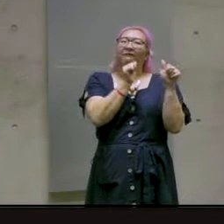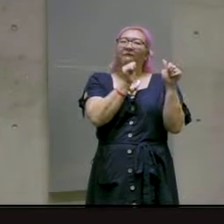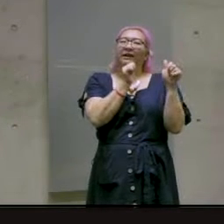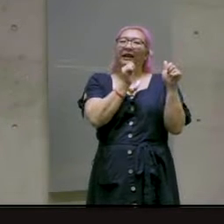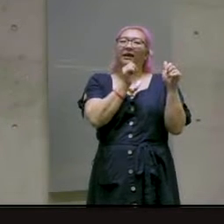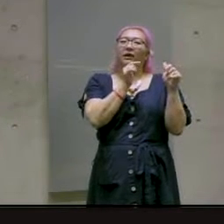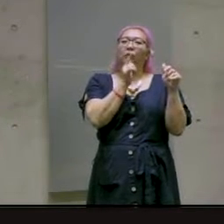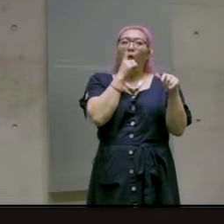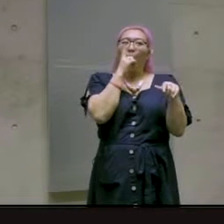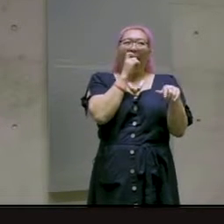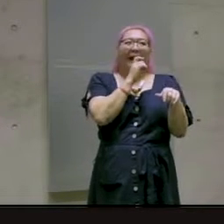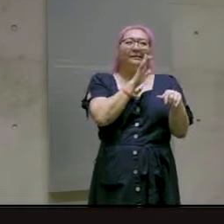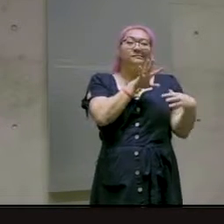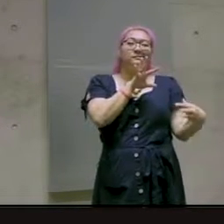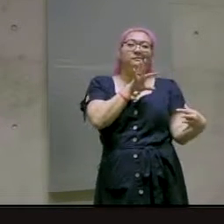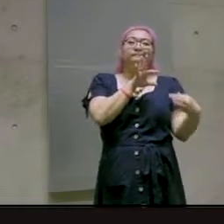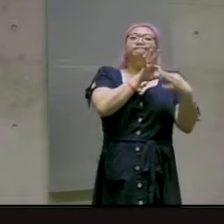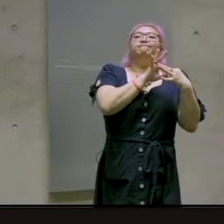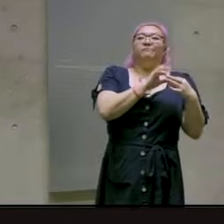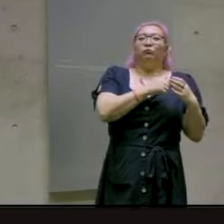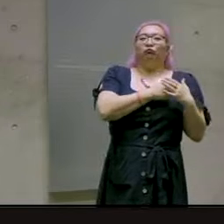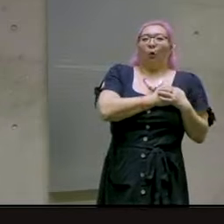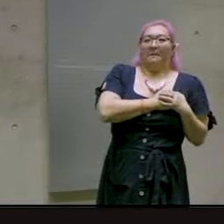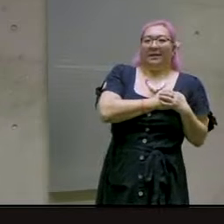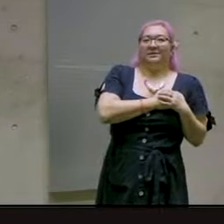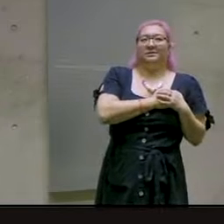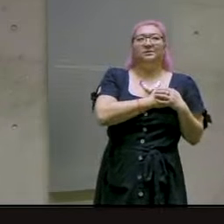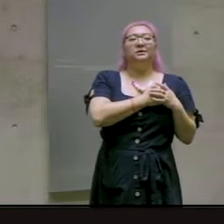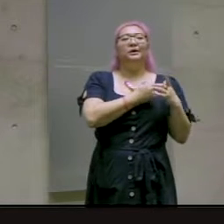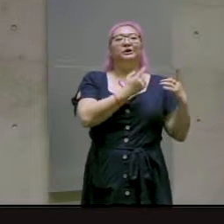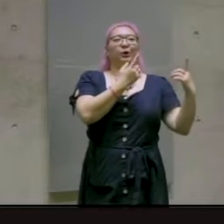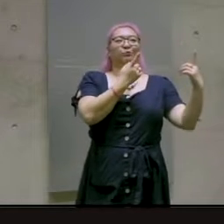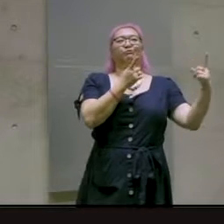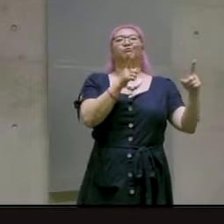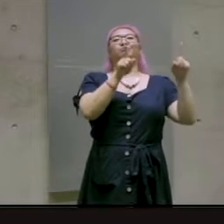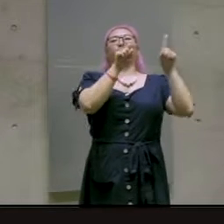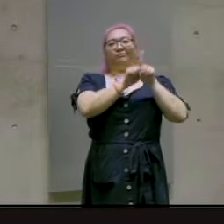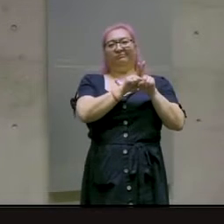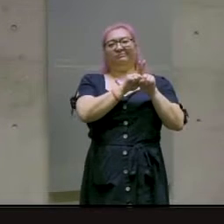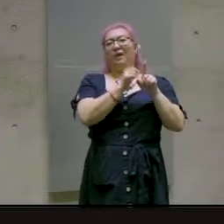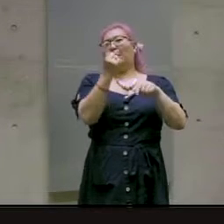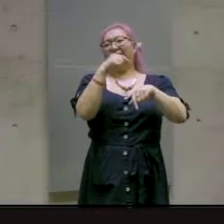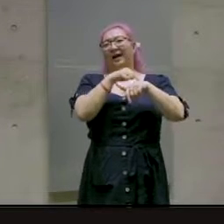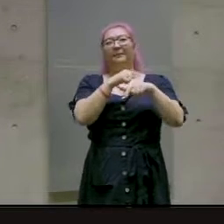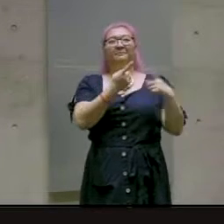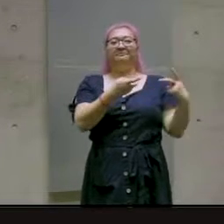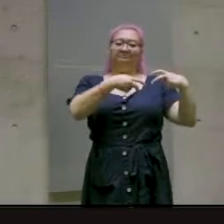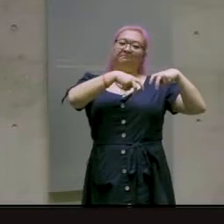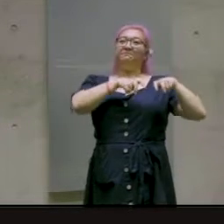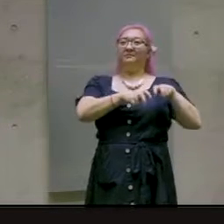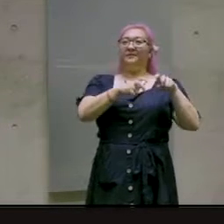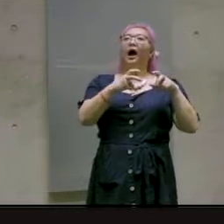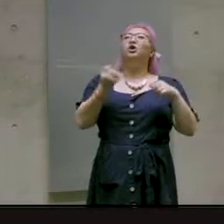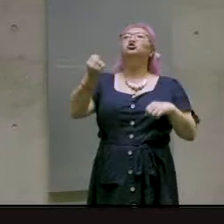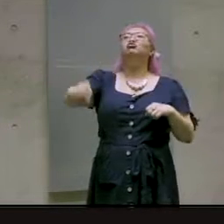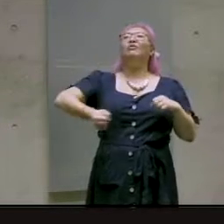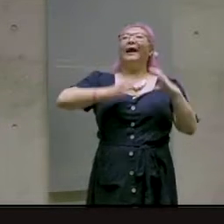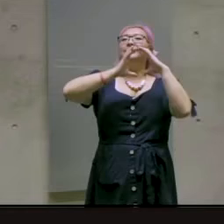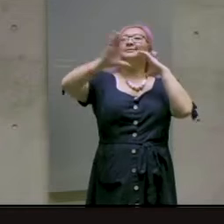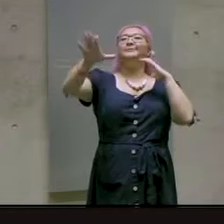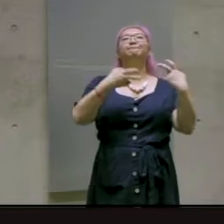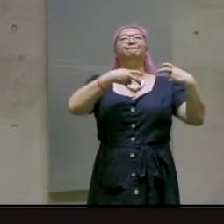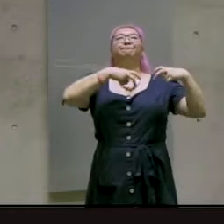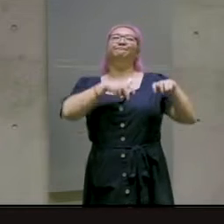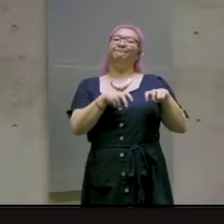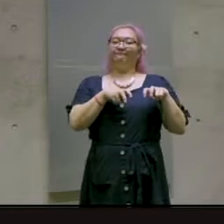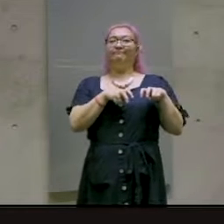narrative where the player and the deacon are on a train to hell together. And this seems like a good opportunity in which you can romance him if